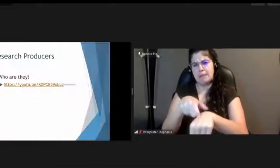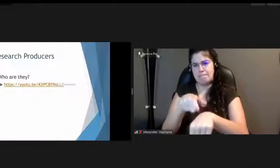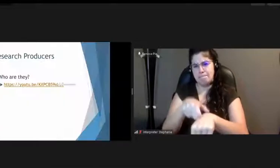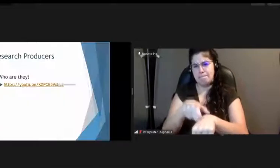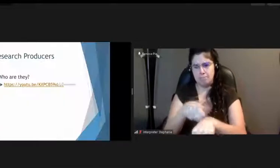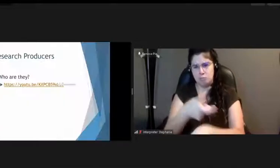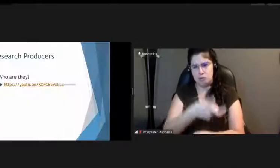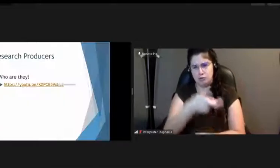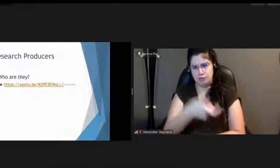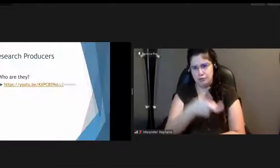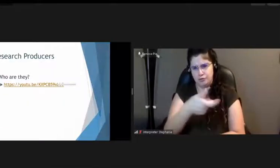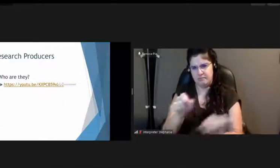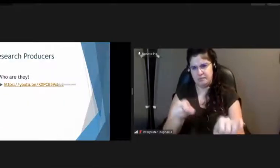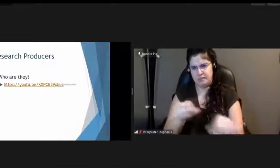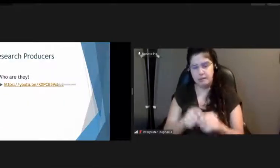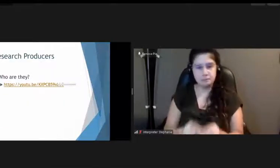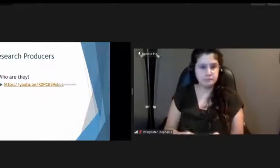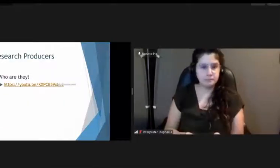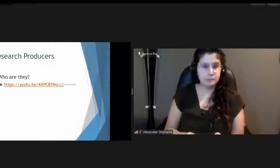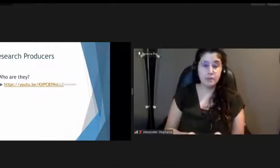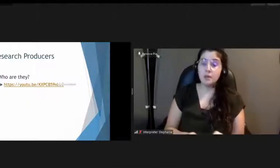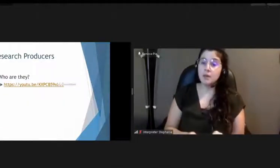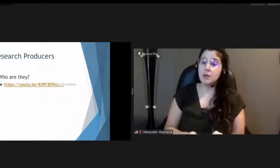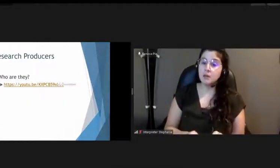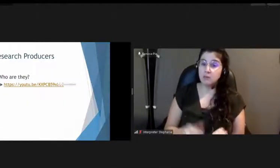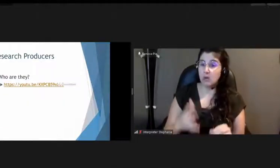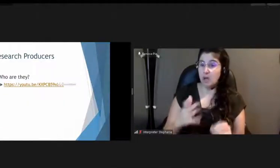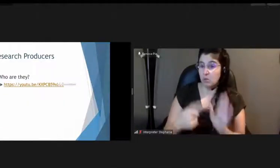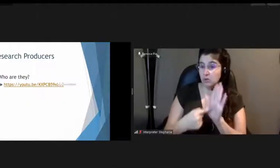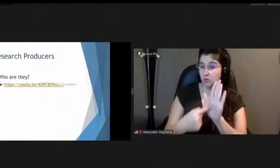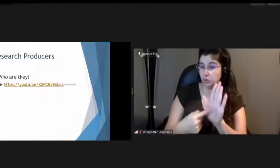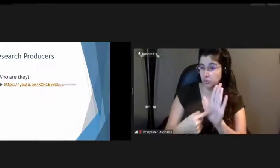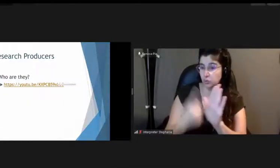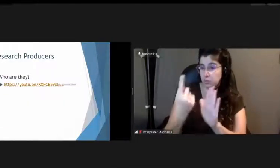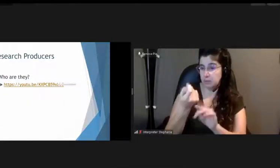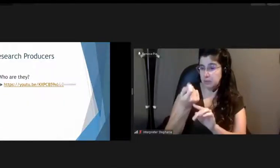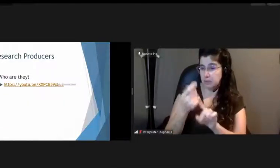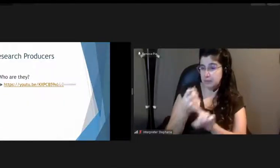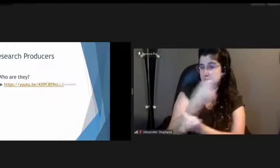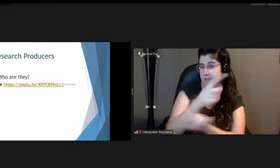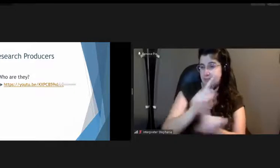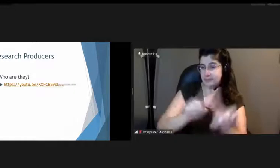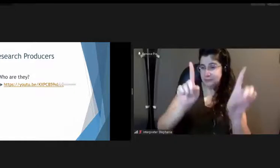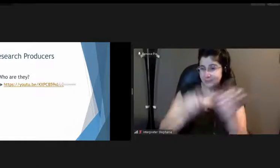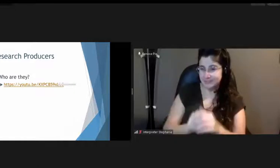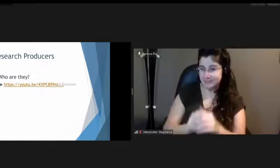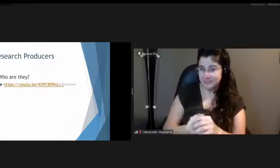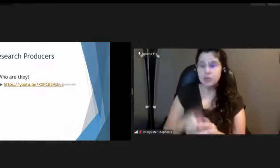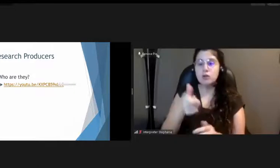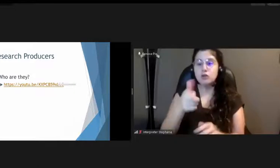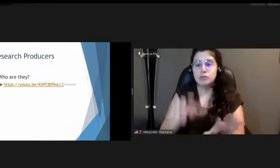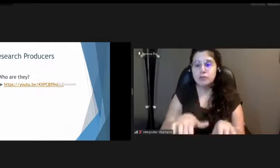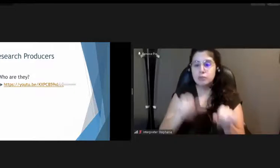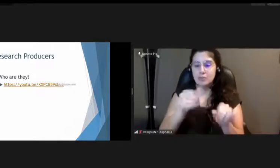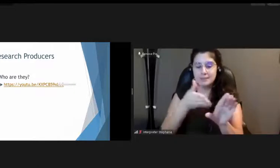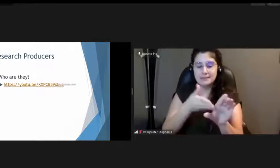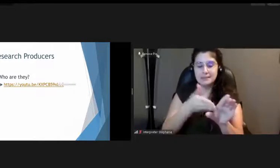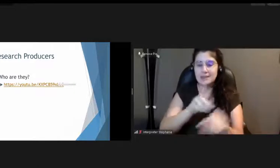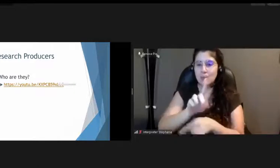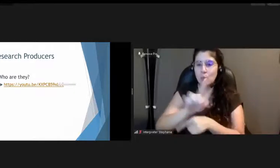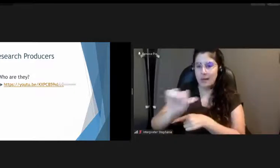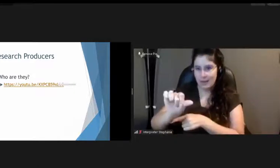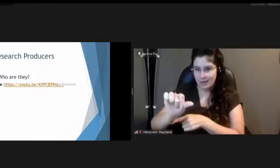you something different maybe than what you've seen. When you took Psych 1A and maybe any